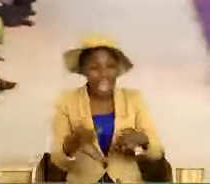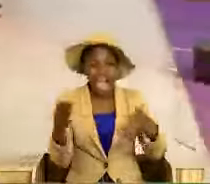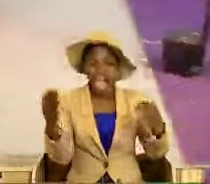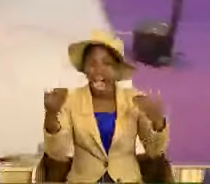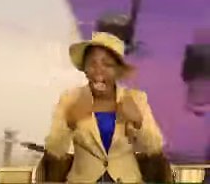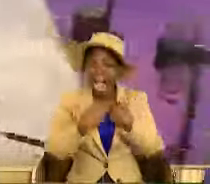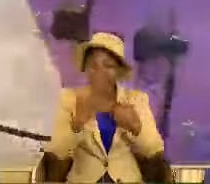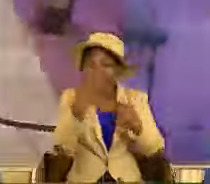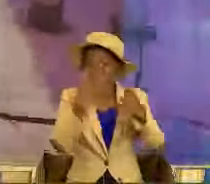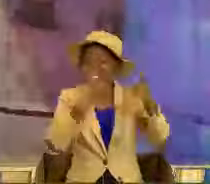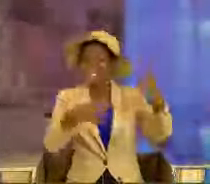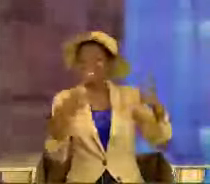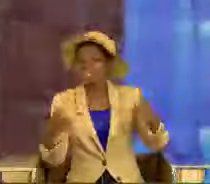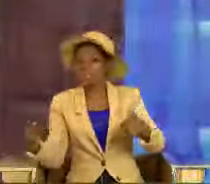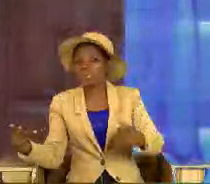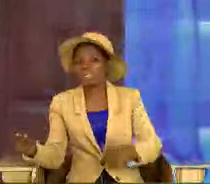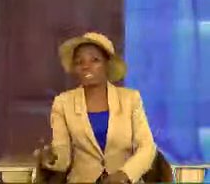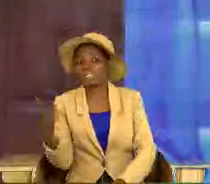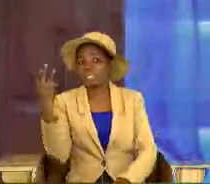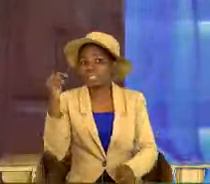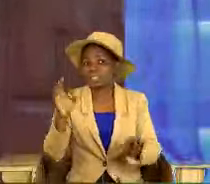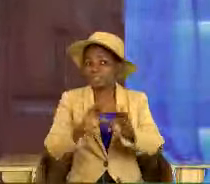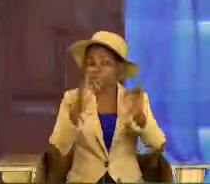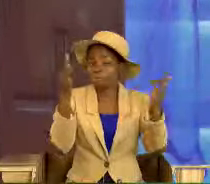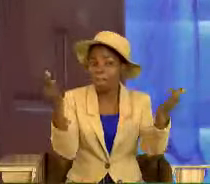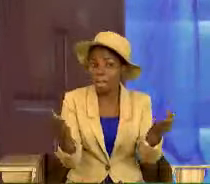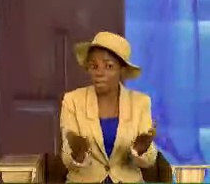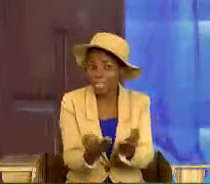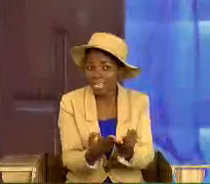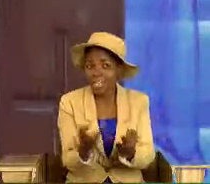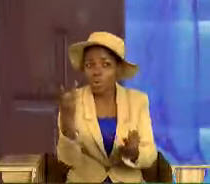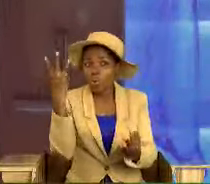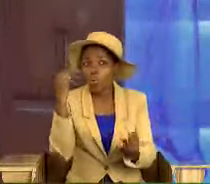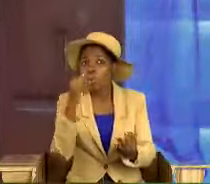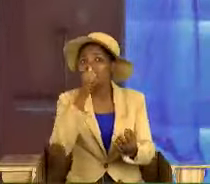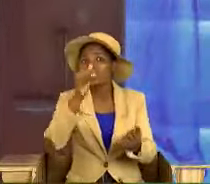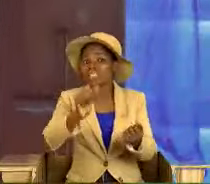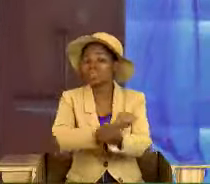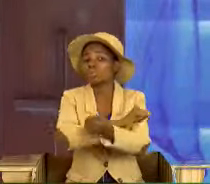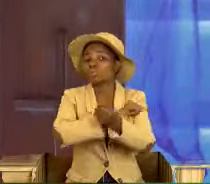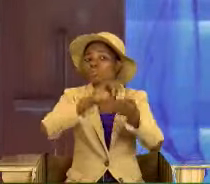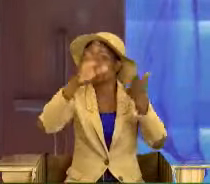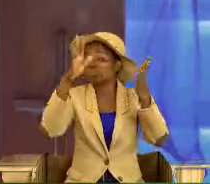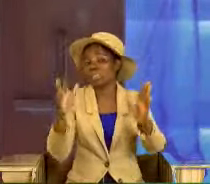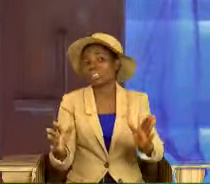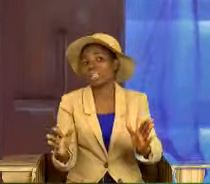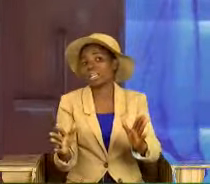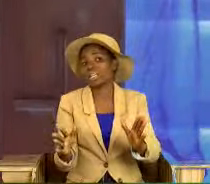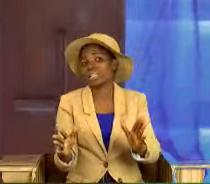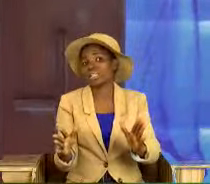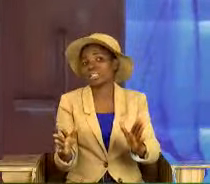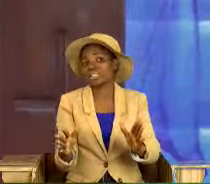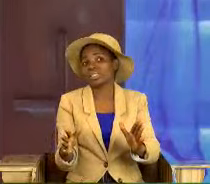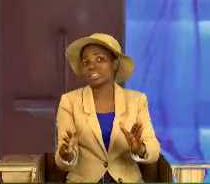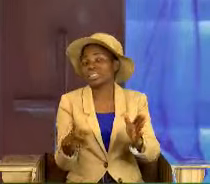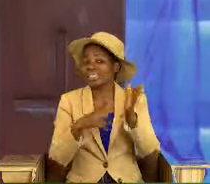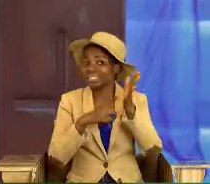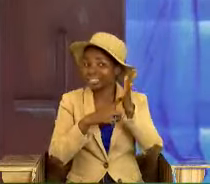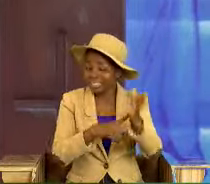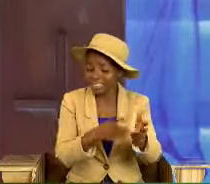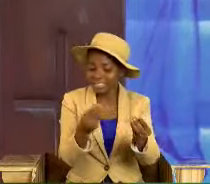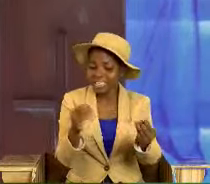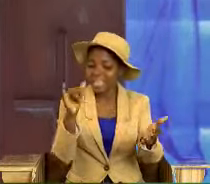prosperous his family appeared to be the losers this land that Zebulon